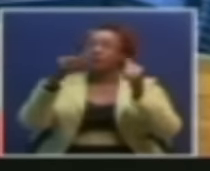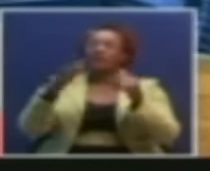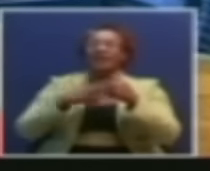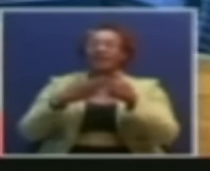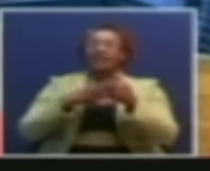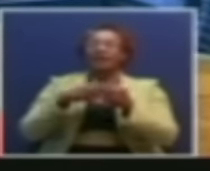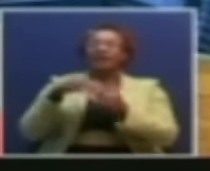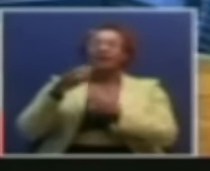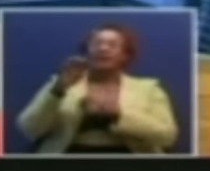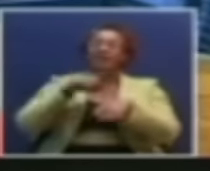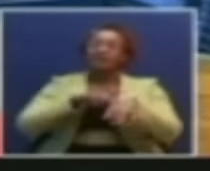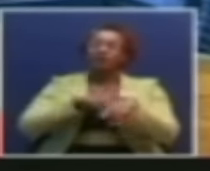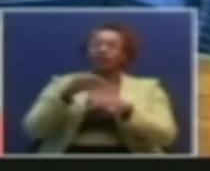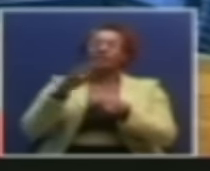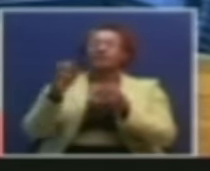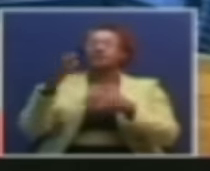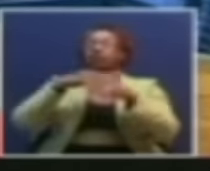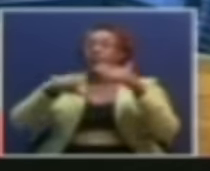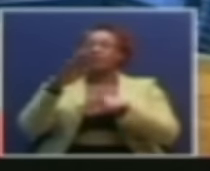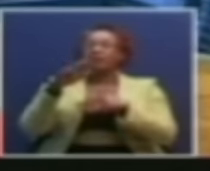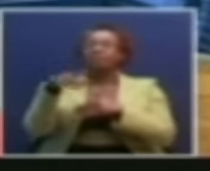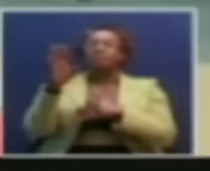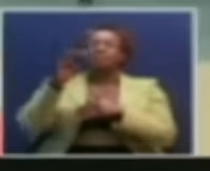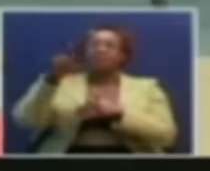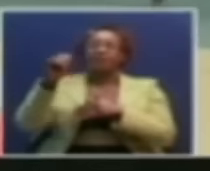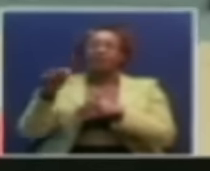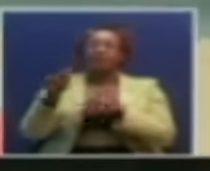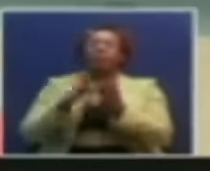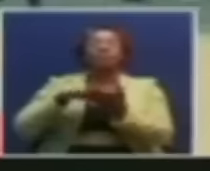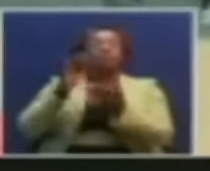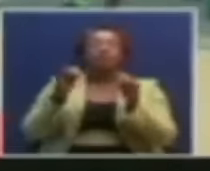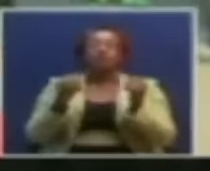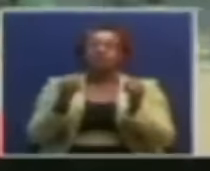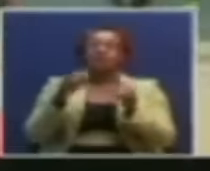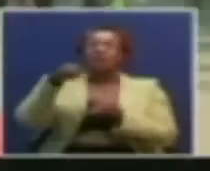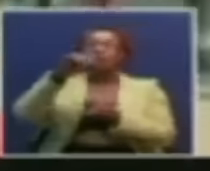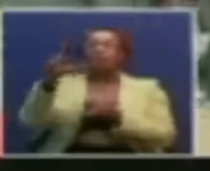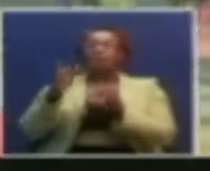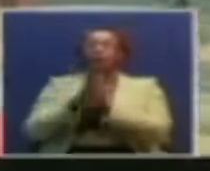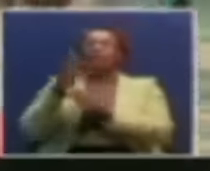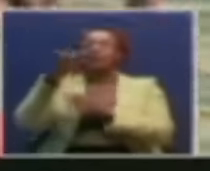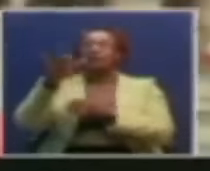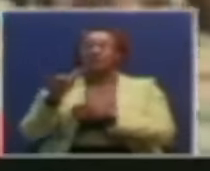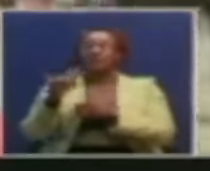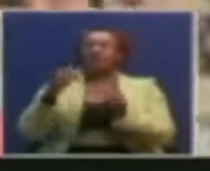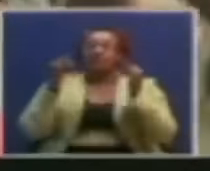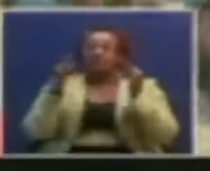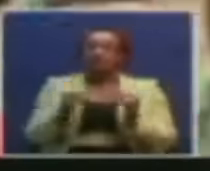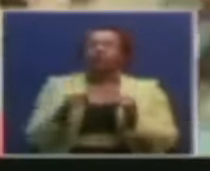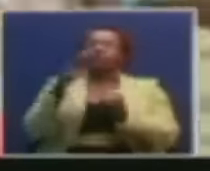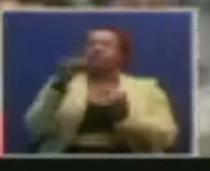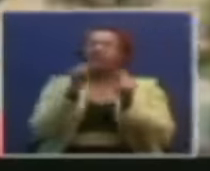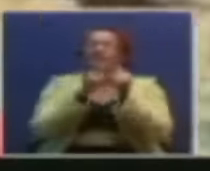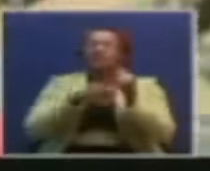of the Super 8 Premier League. Brian Otwal with those details. Paul Maina and Nancy Chebet are the new champions of the 2016